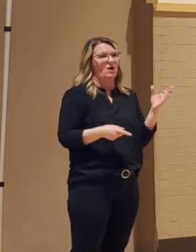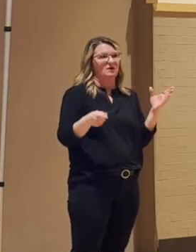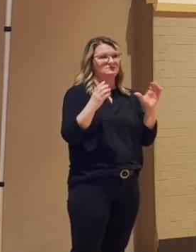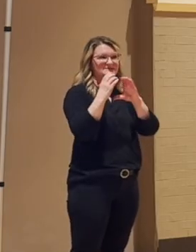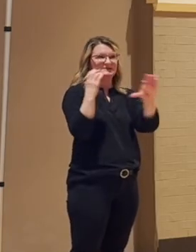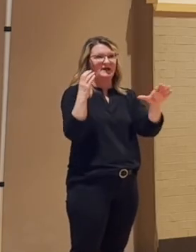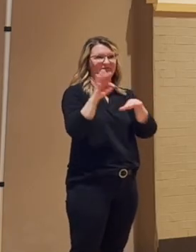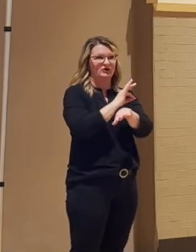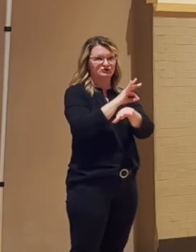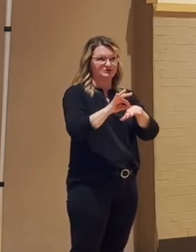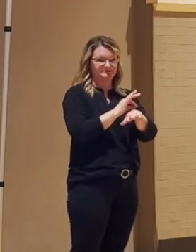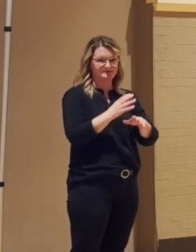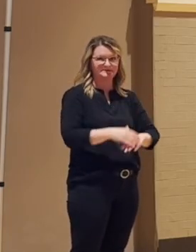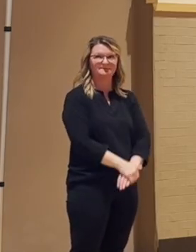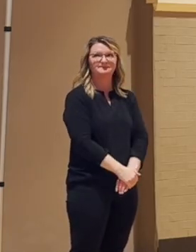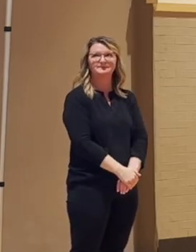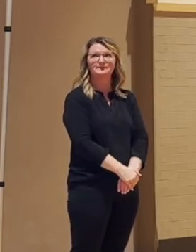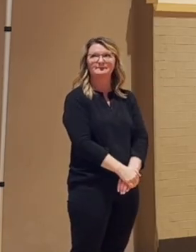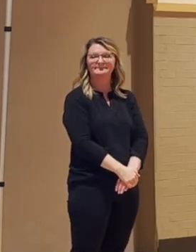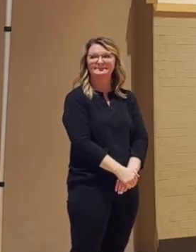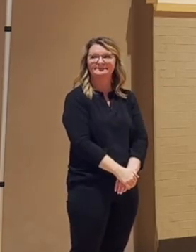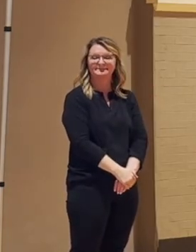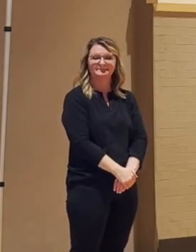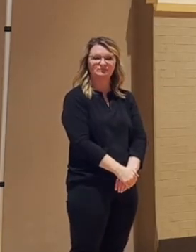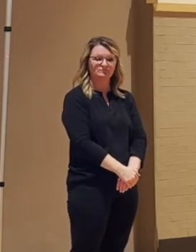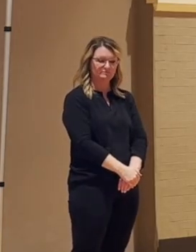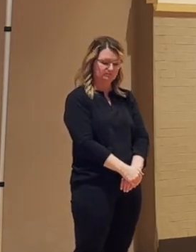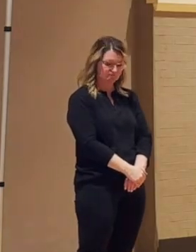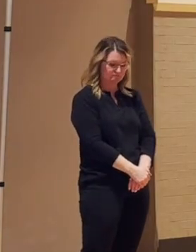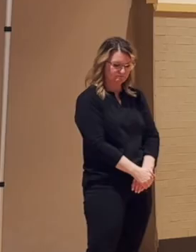tank functions. So you can see,